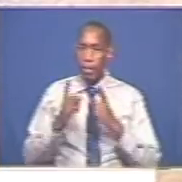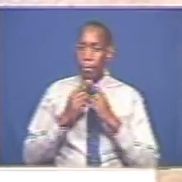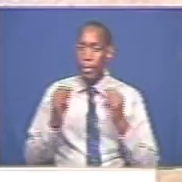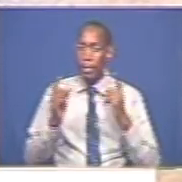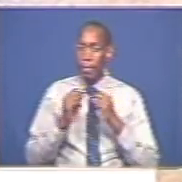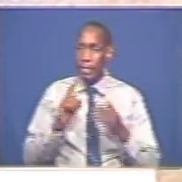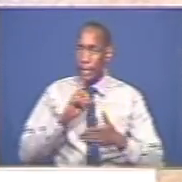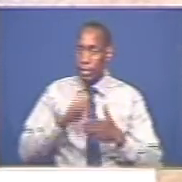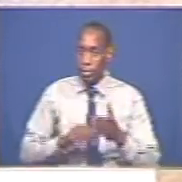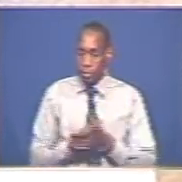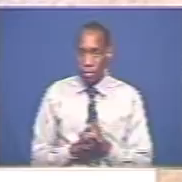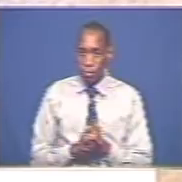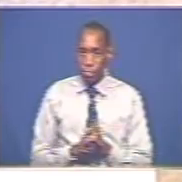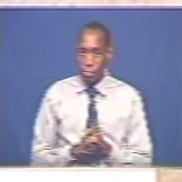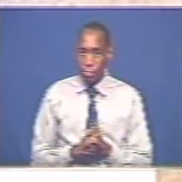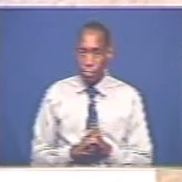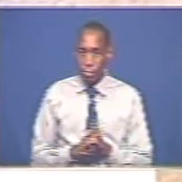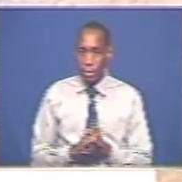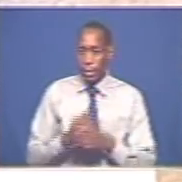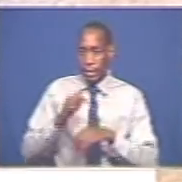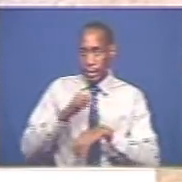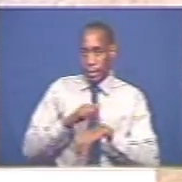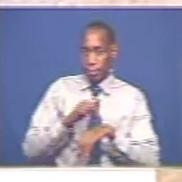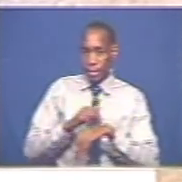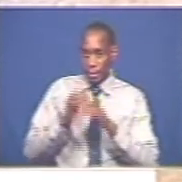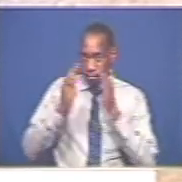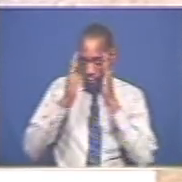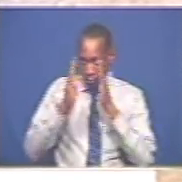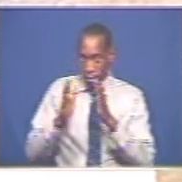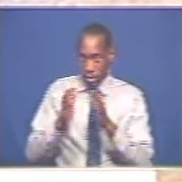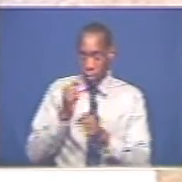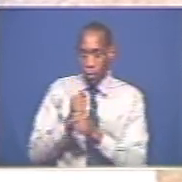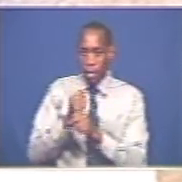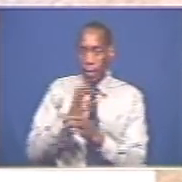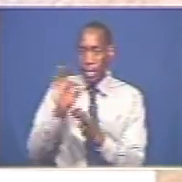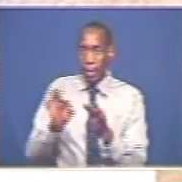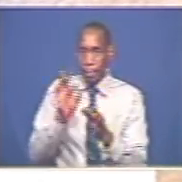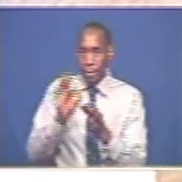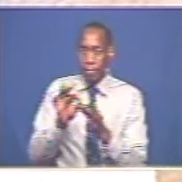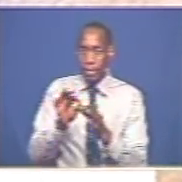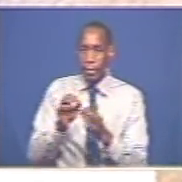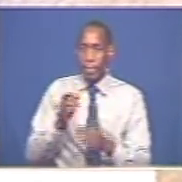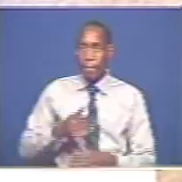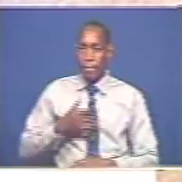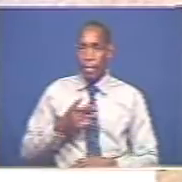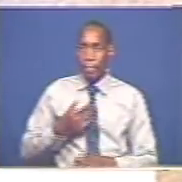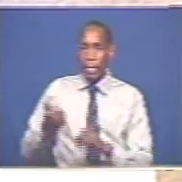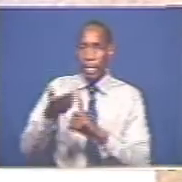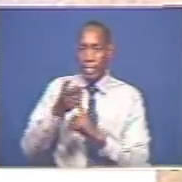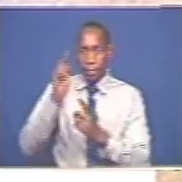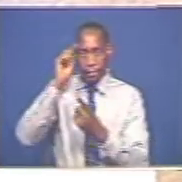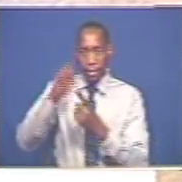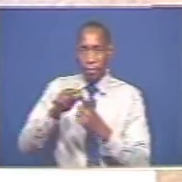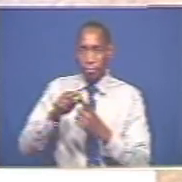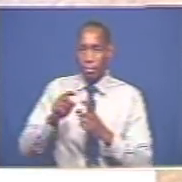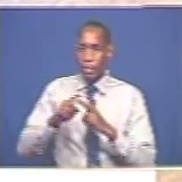being a perfectionist, when you want to do everything perfectly and then you feel like you're not meeting that standard, you start getting